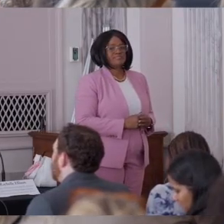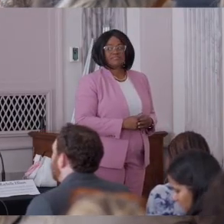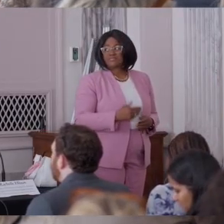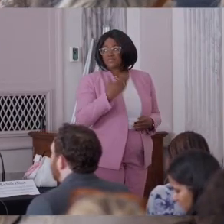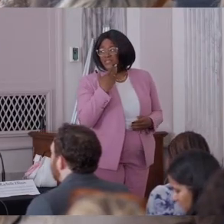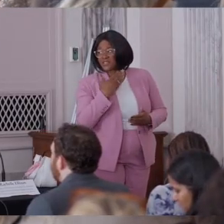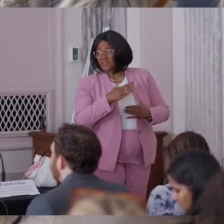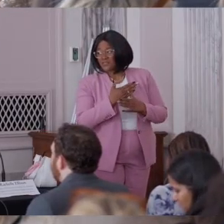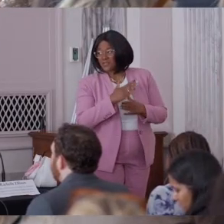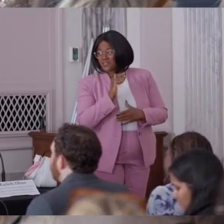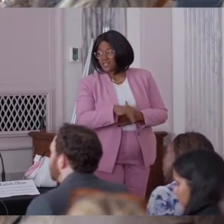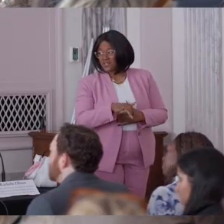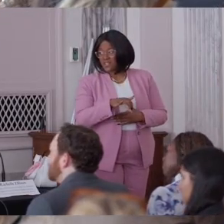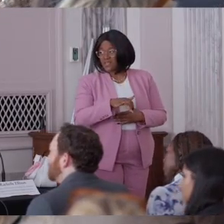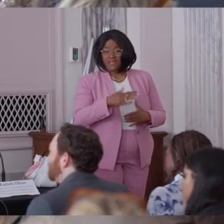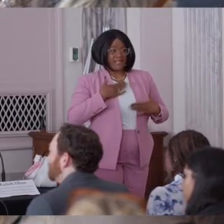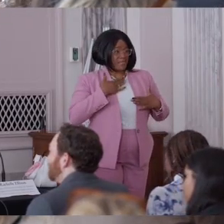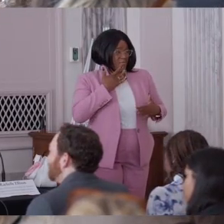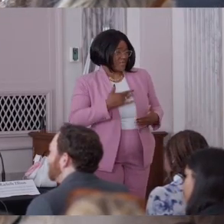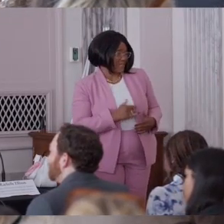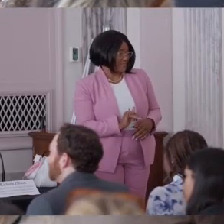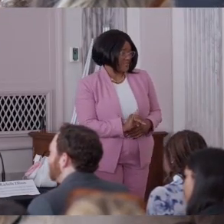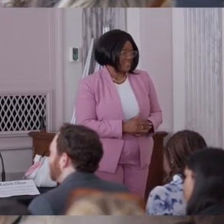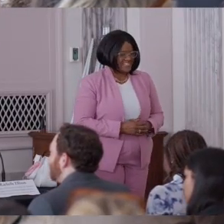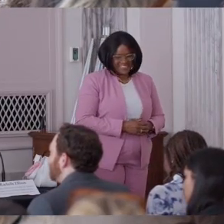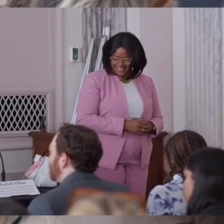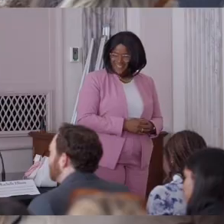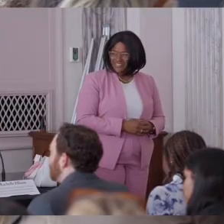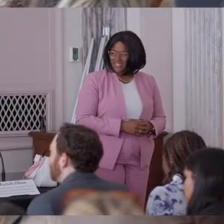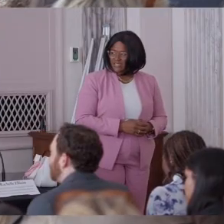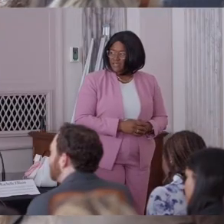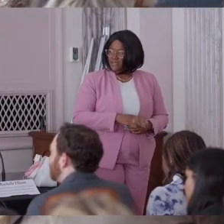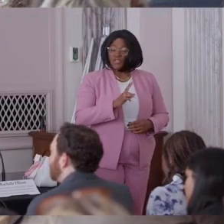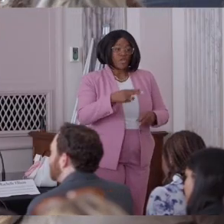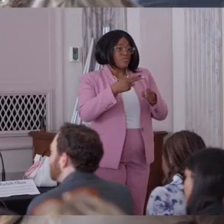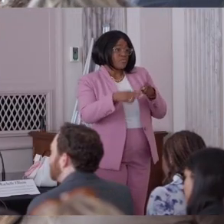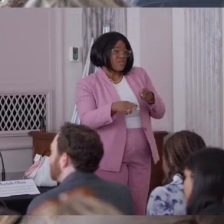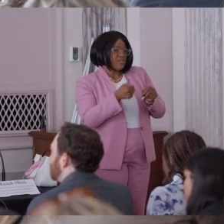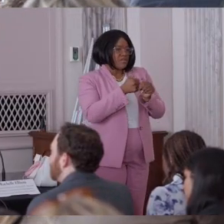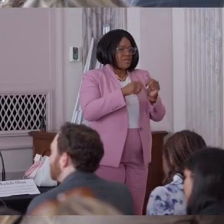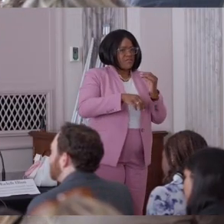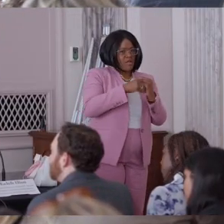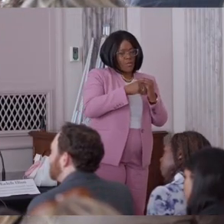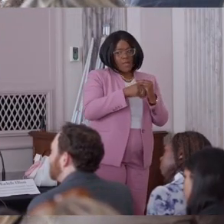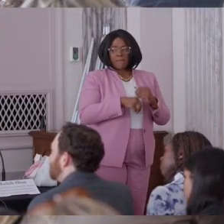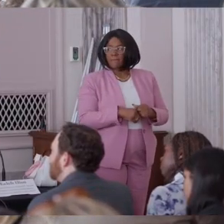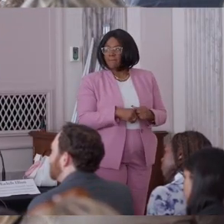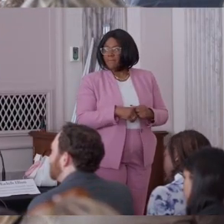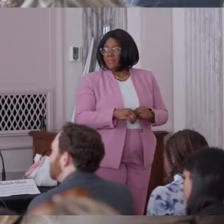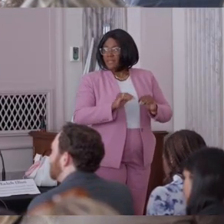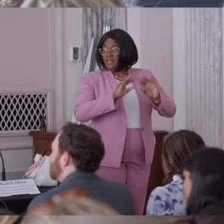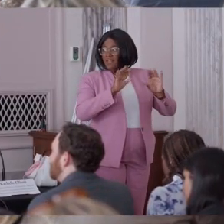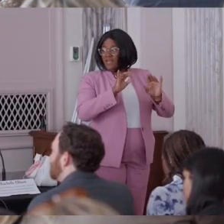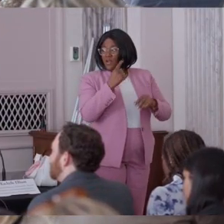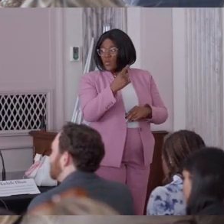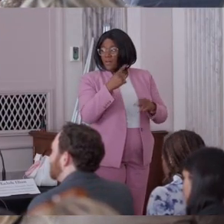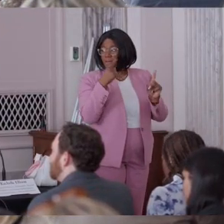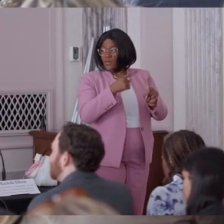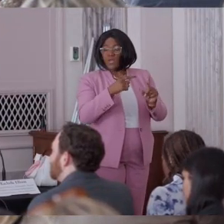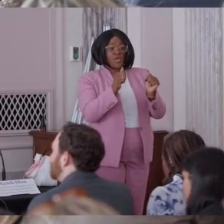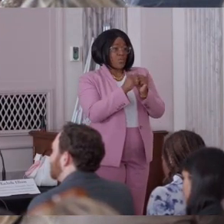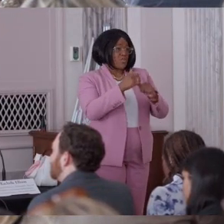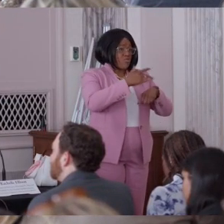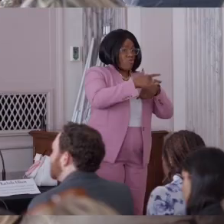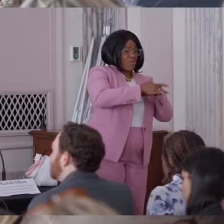Thank you for sharing that, Rochelle, and happy birthday. Thank you. Just to briefly follow up and clarify one point. So with the